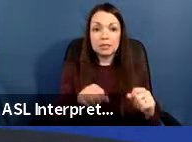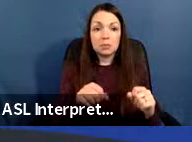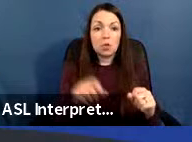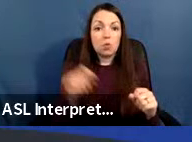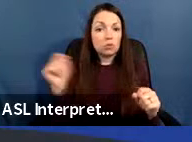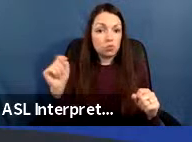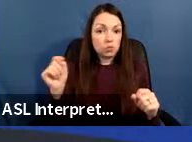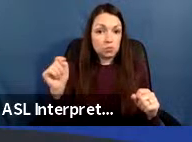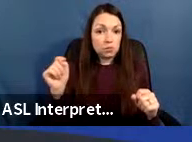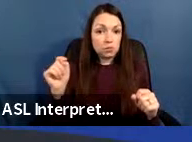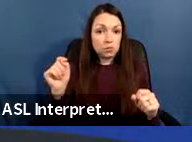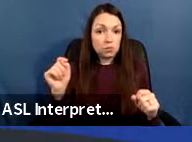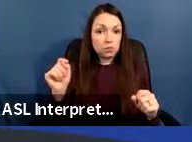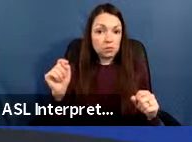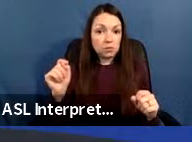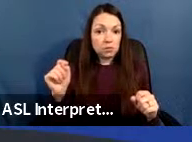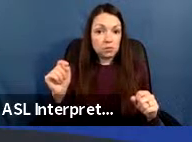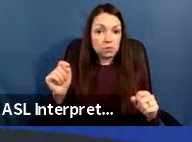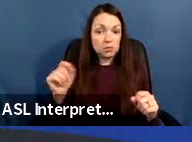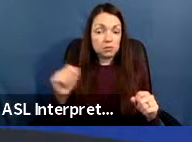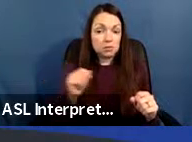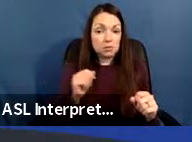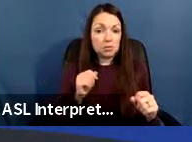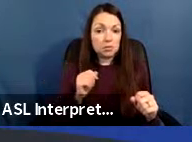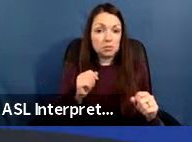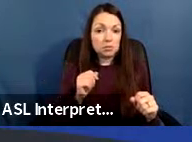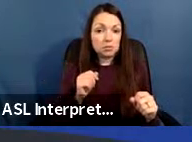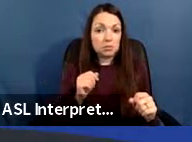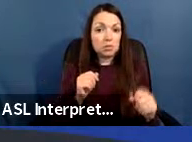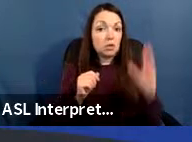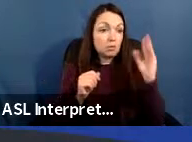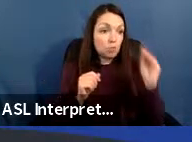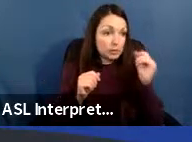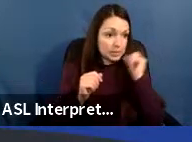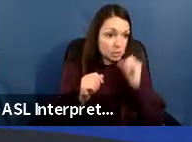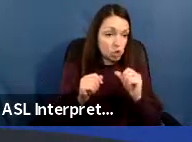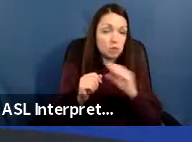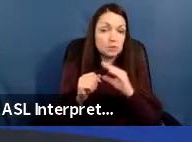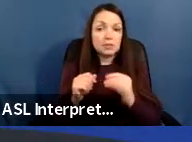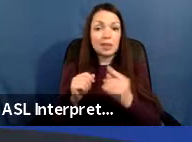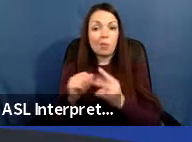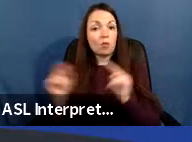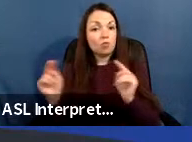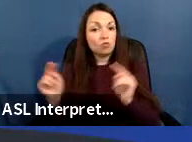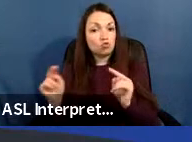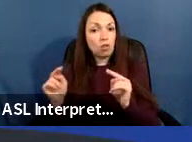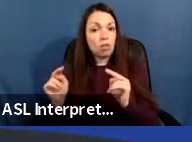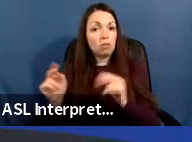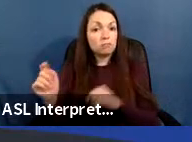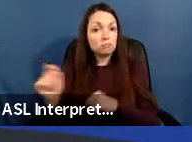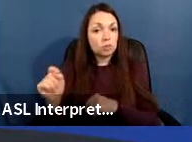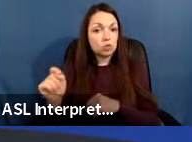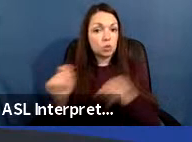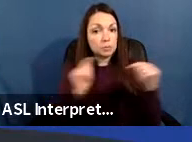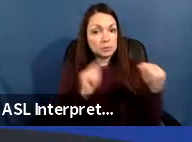restrooms, and one set of boys and girls, and then one gender neutral toilet.